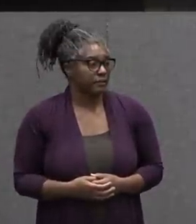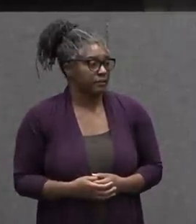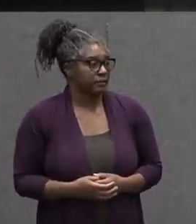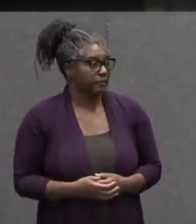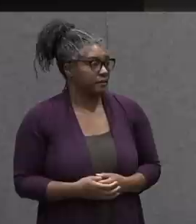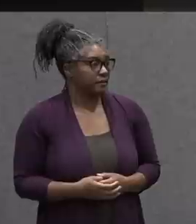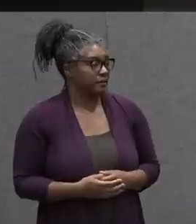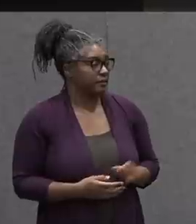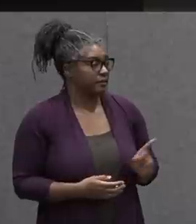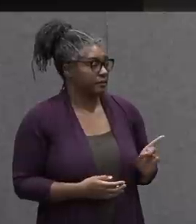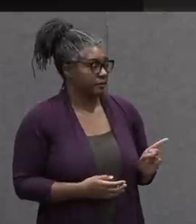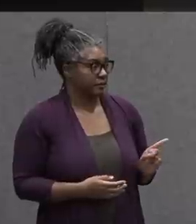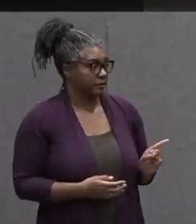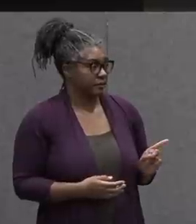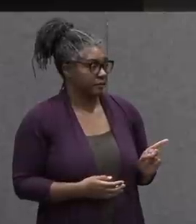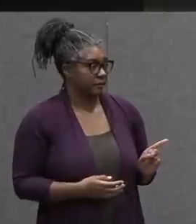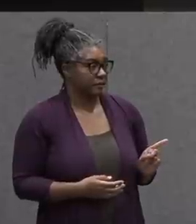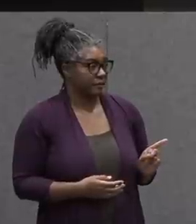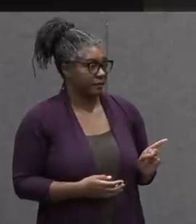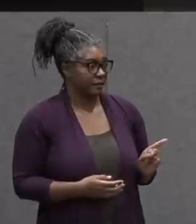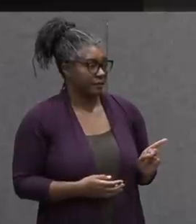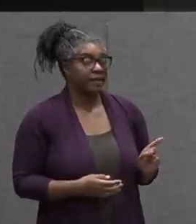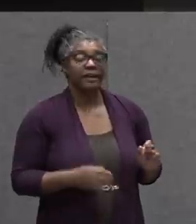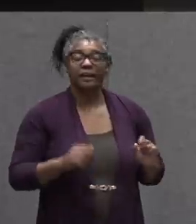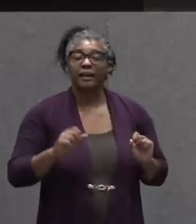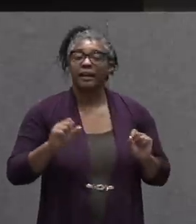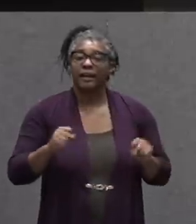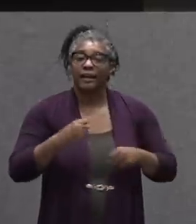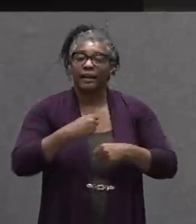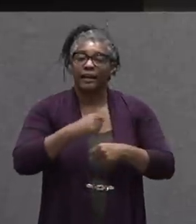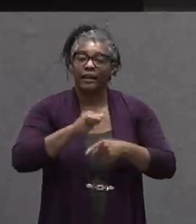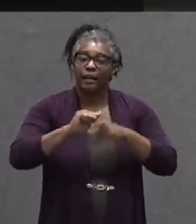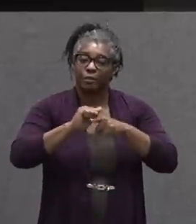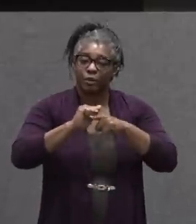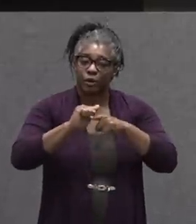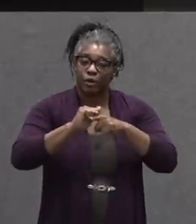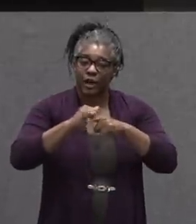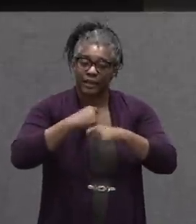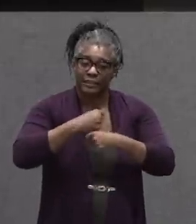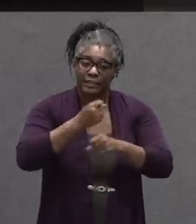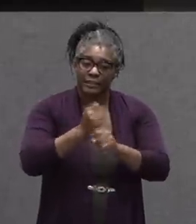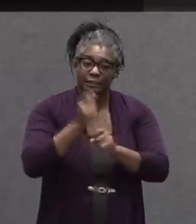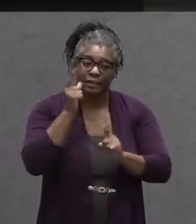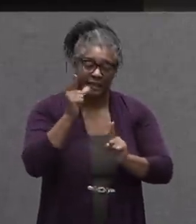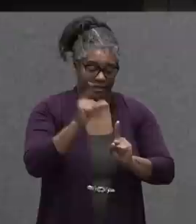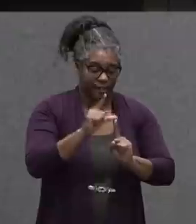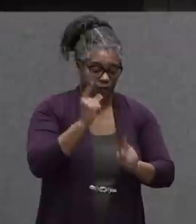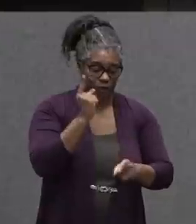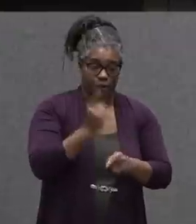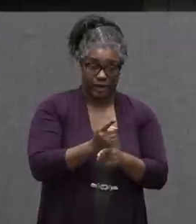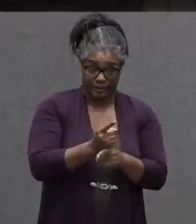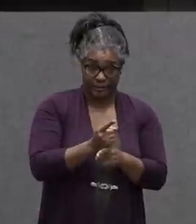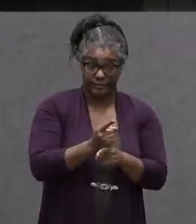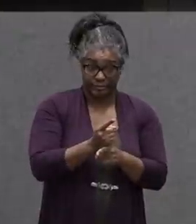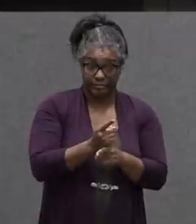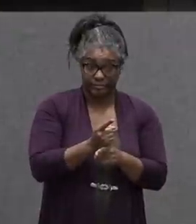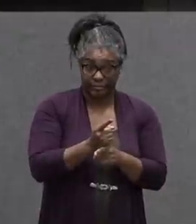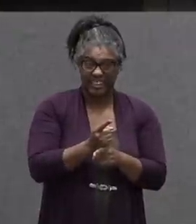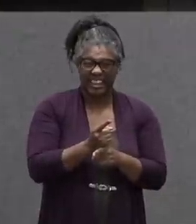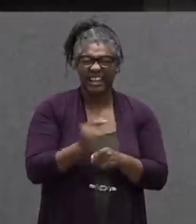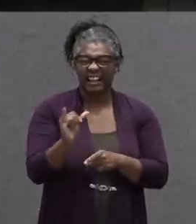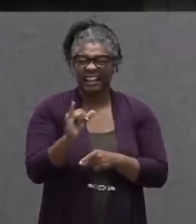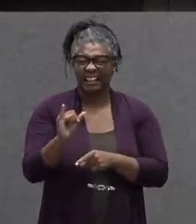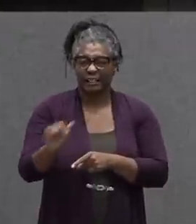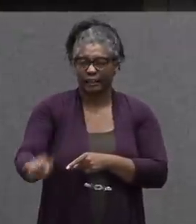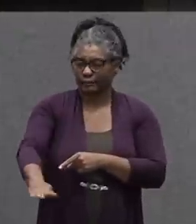That way I can practice forming my letters correctly, which is what our skywriting helped us to do. I'm going to write the